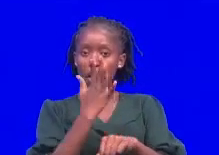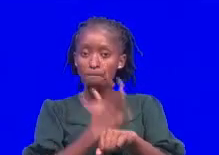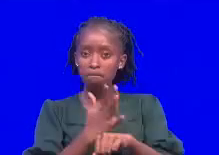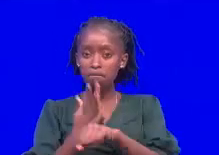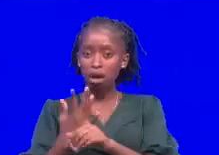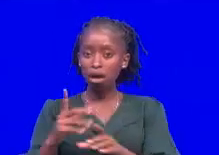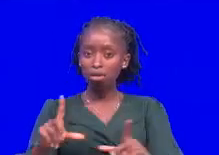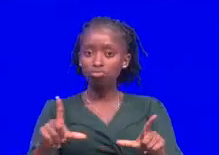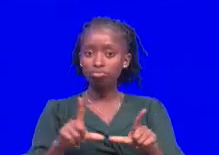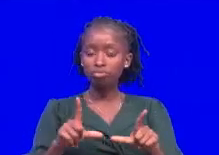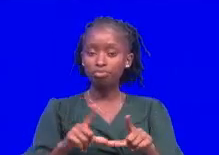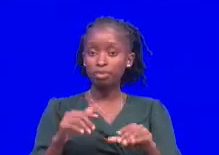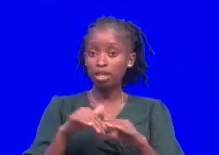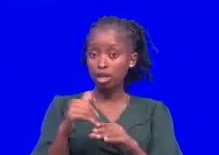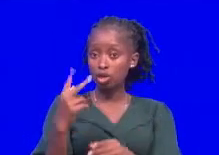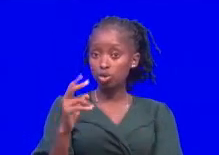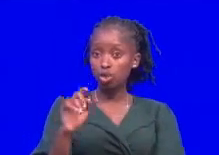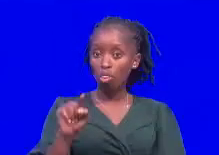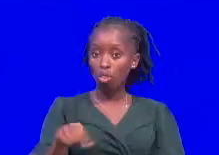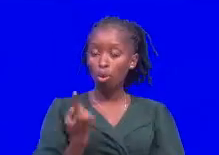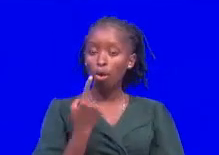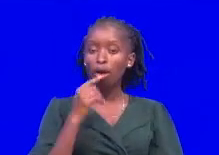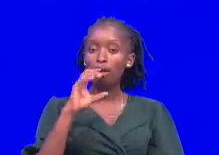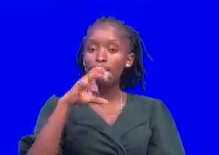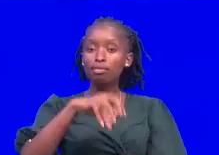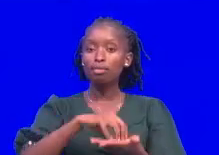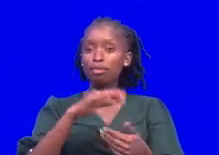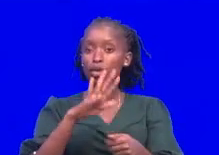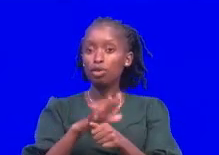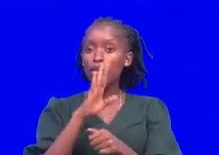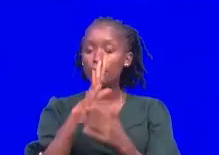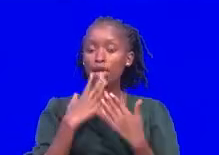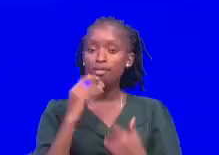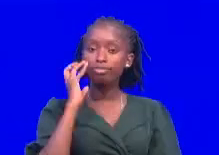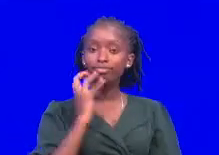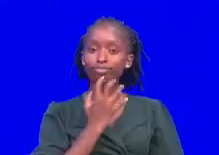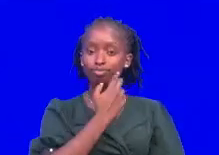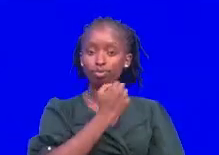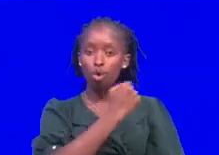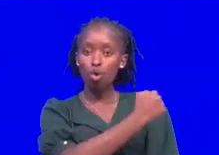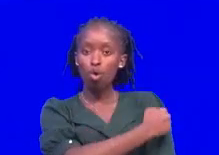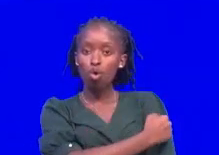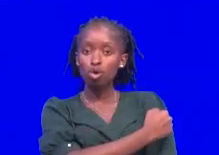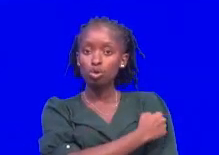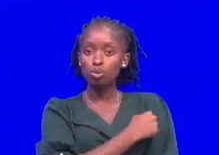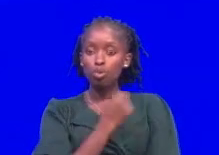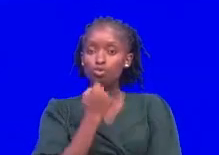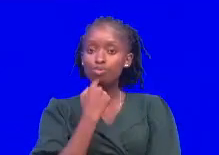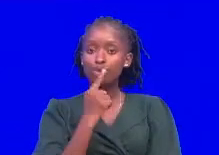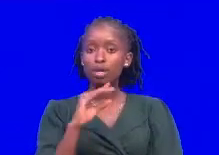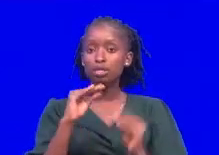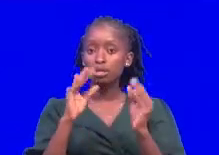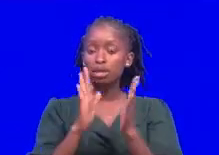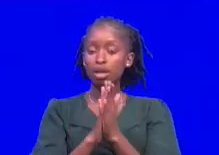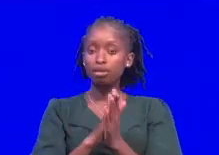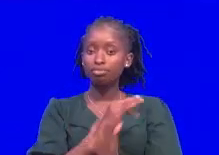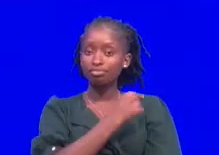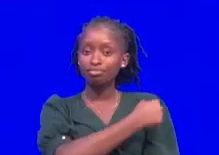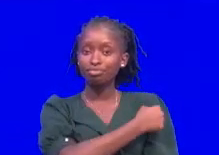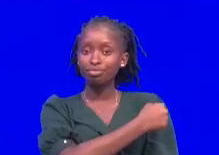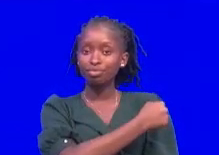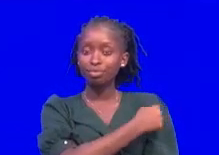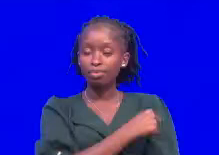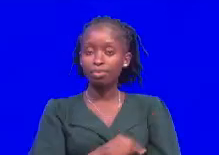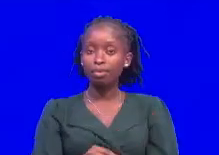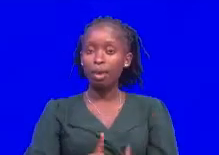the 2,000 cases, most were found to be at Kenyatta National Hospital, Moi Teaching and Referral Hospital, the Ministry